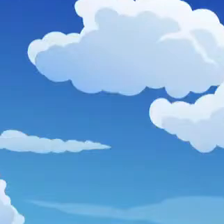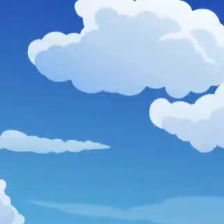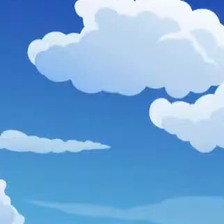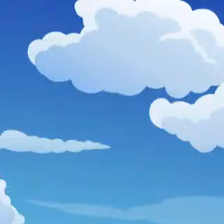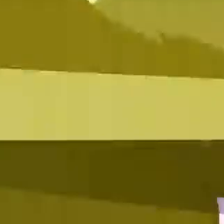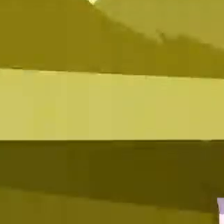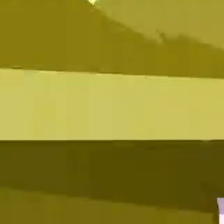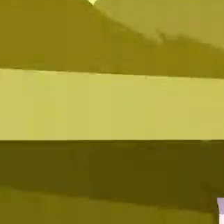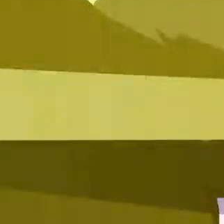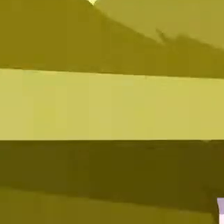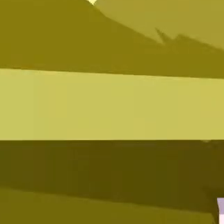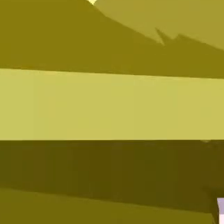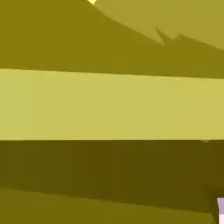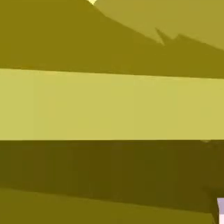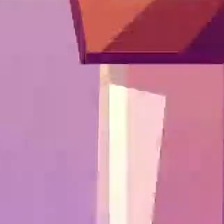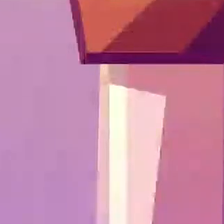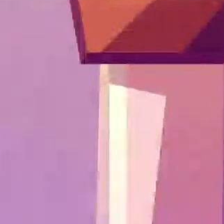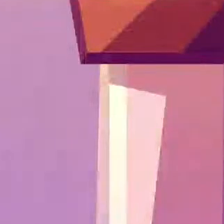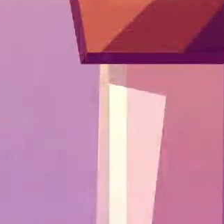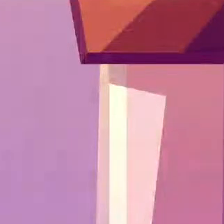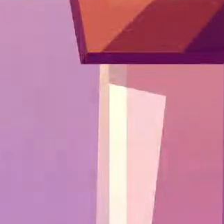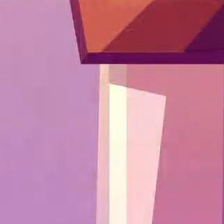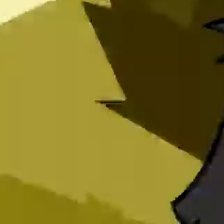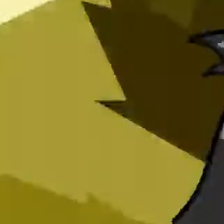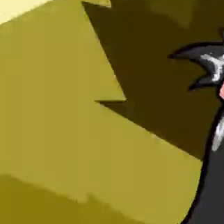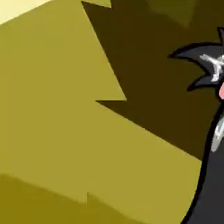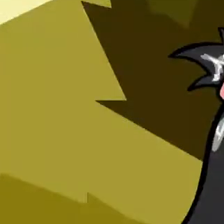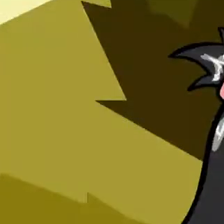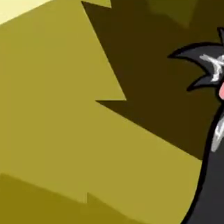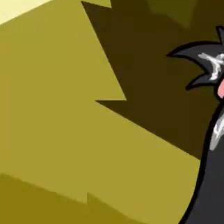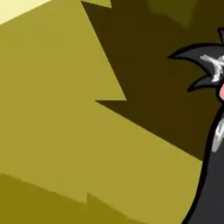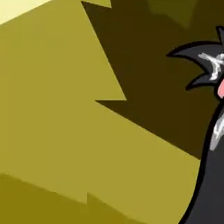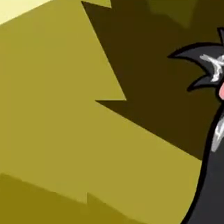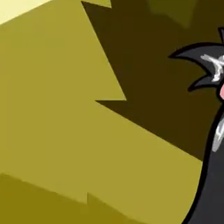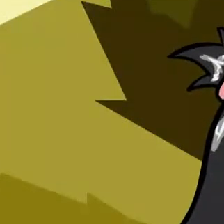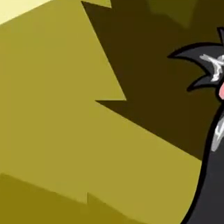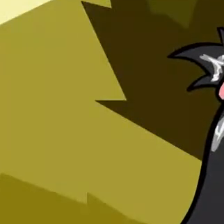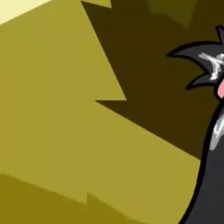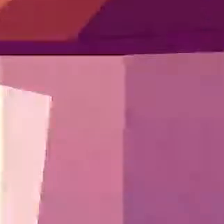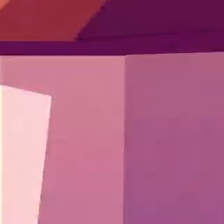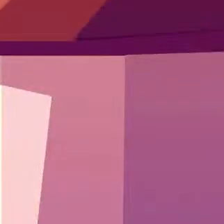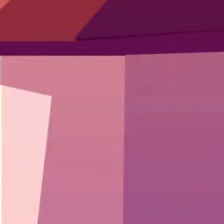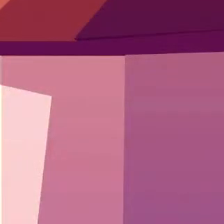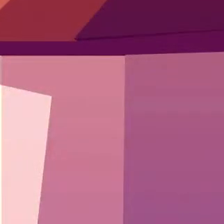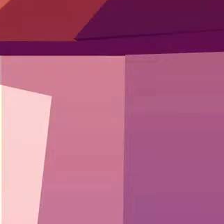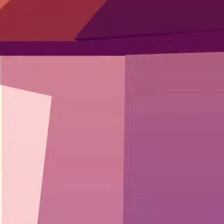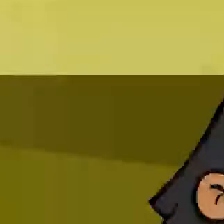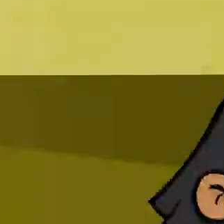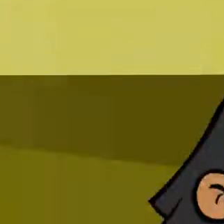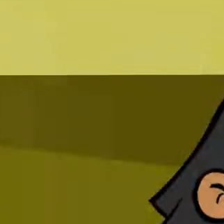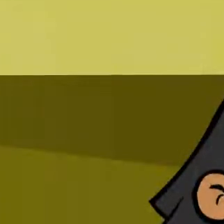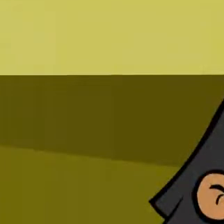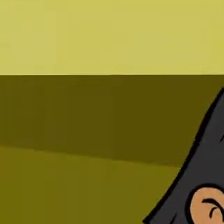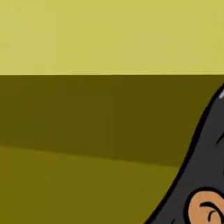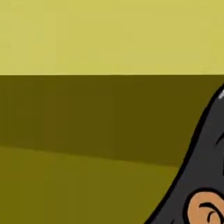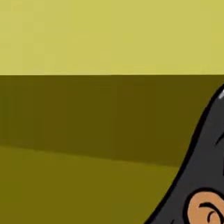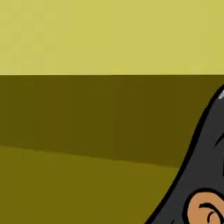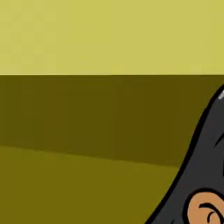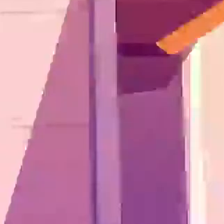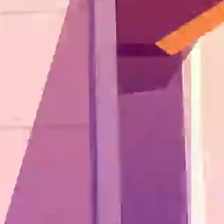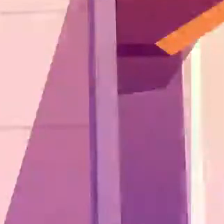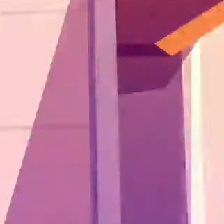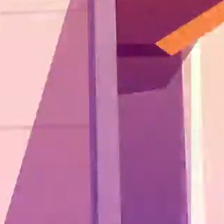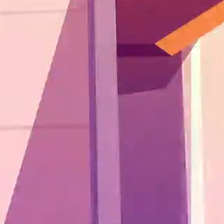Hi, Carly. Oh, hey, Uncle Kevin. What are you doing? Building a fort to protect myself. From what?